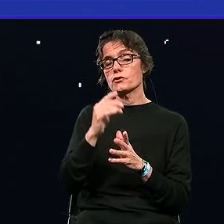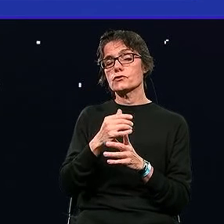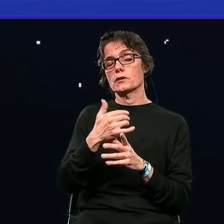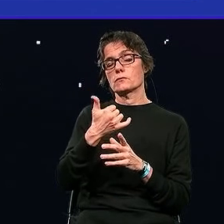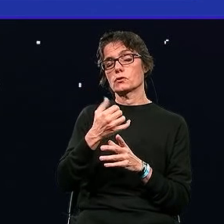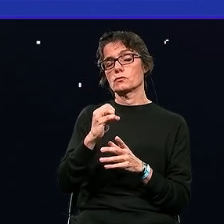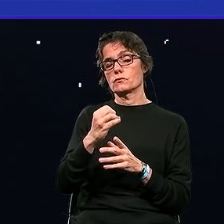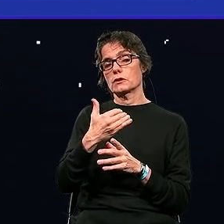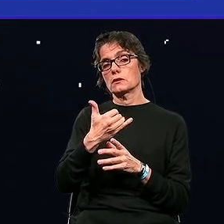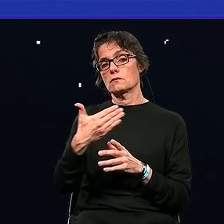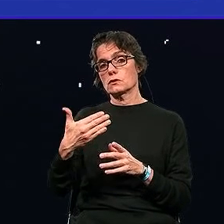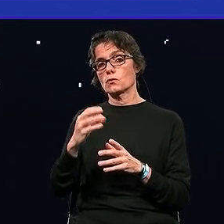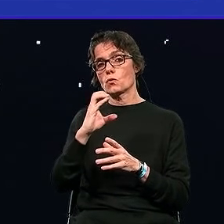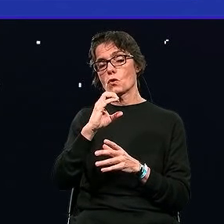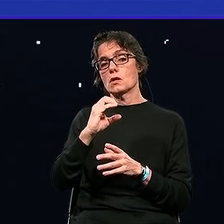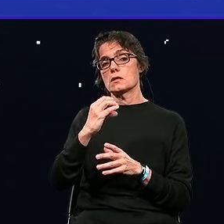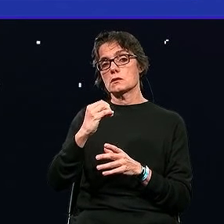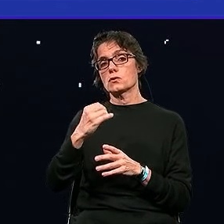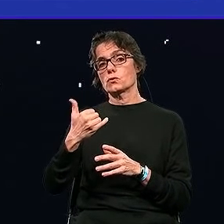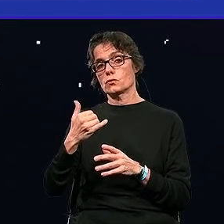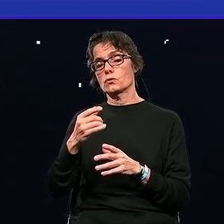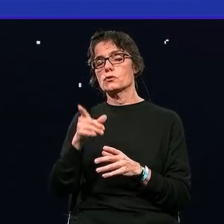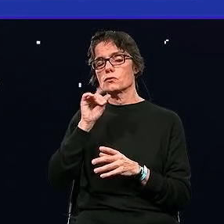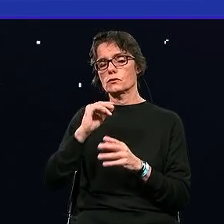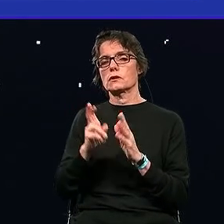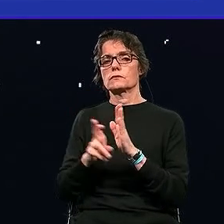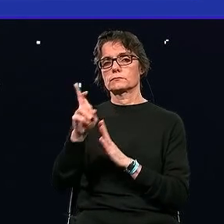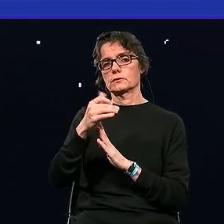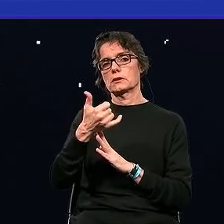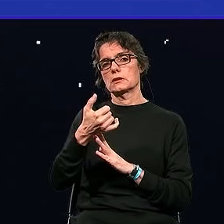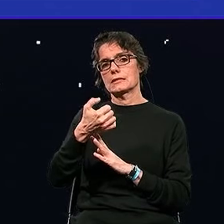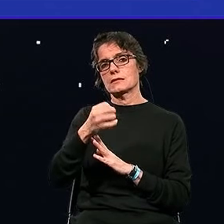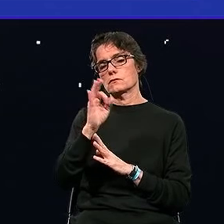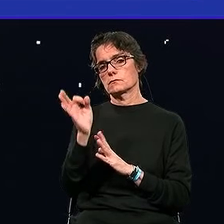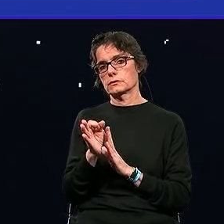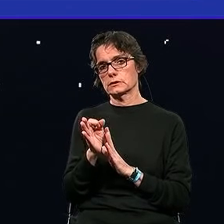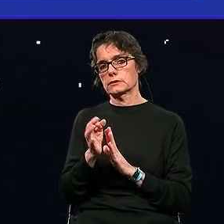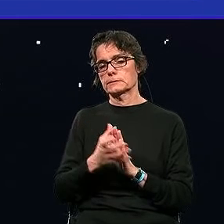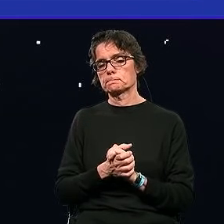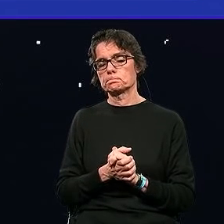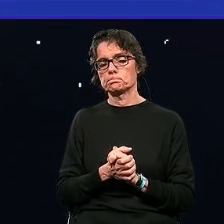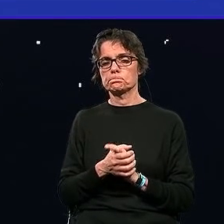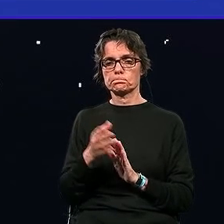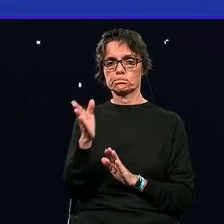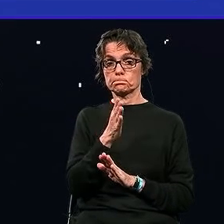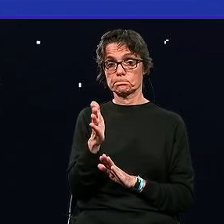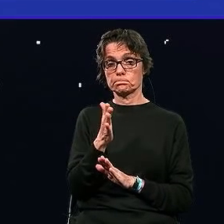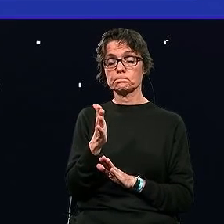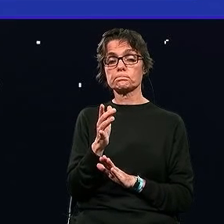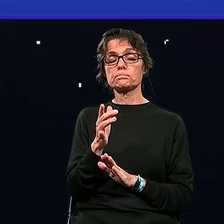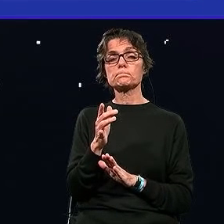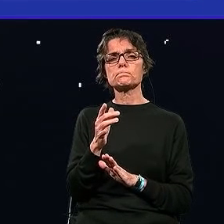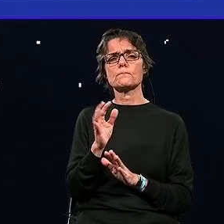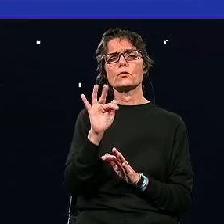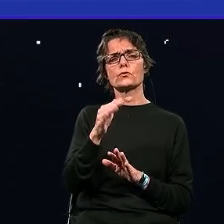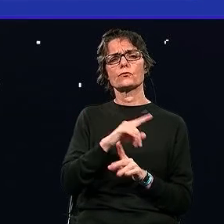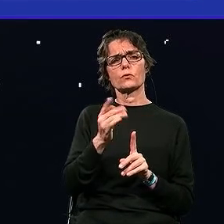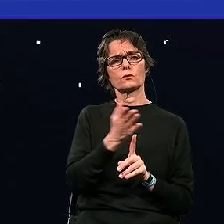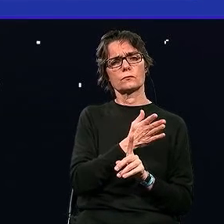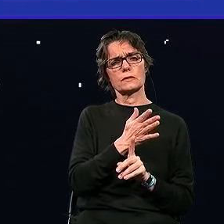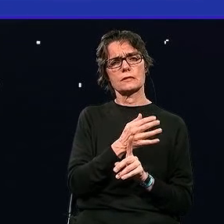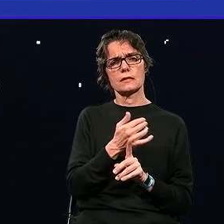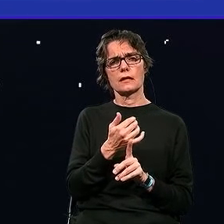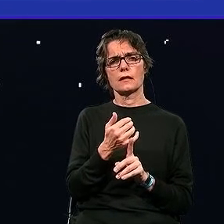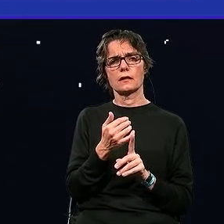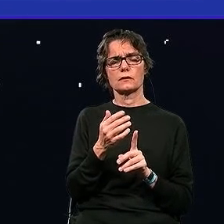2021, CO2 emissions went back up 5%. So if you look at the Paris pathway, which says at the end of last year, we should have been 2